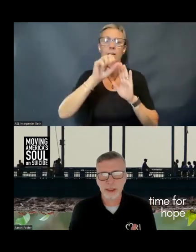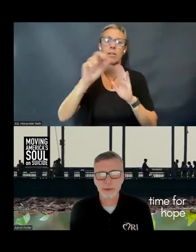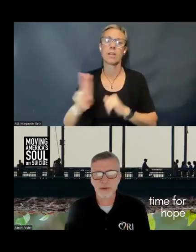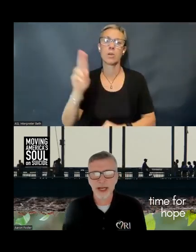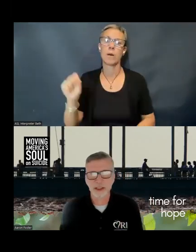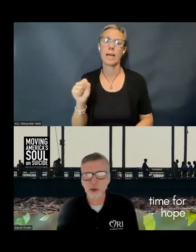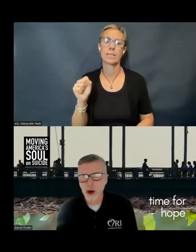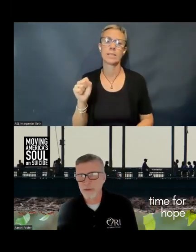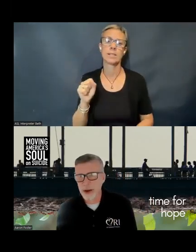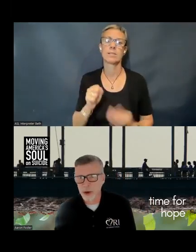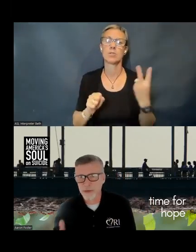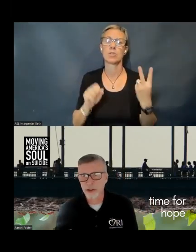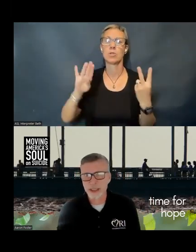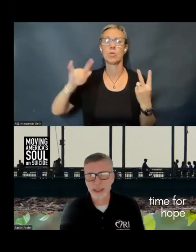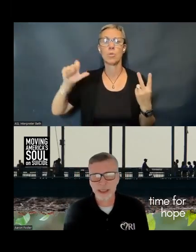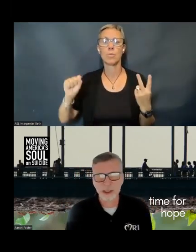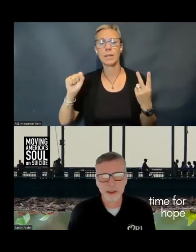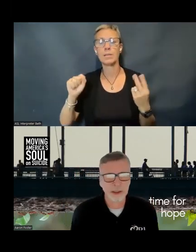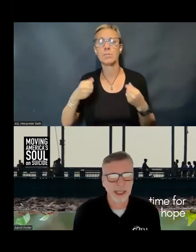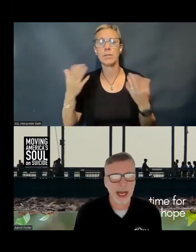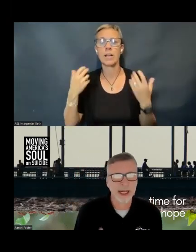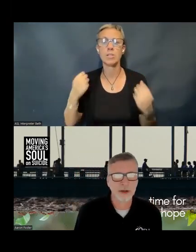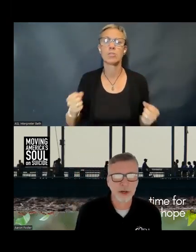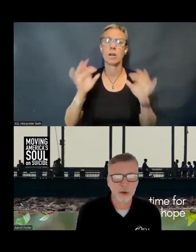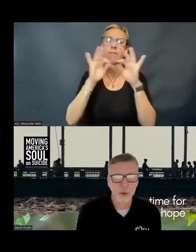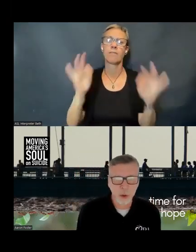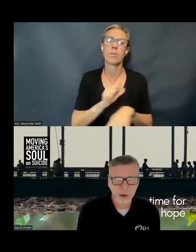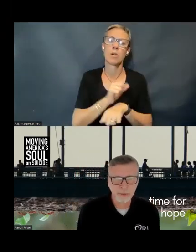These two bills provide a strong framework for addressing these issues. They